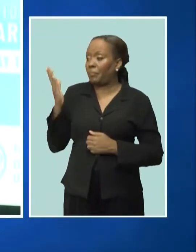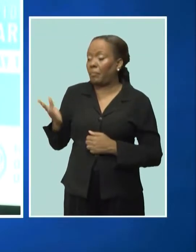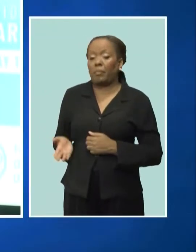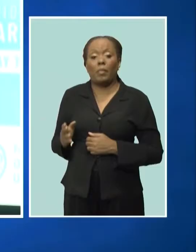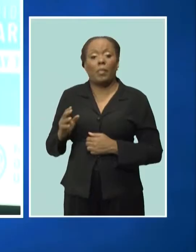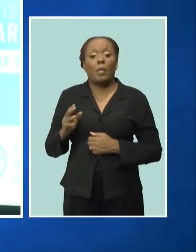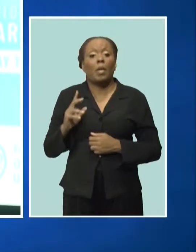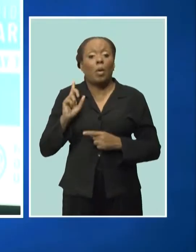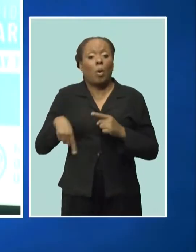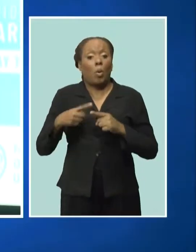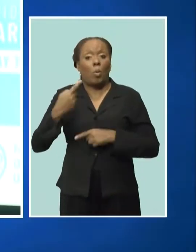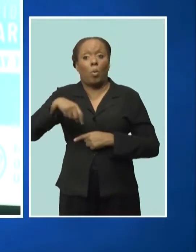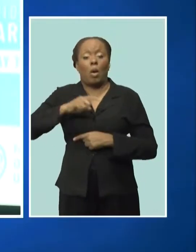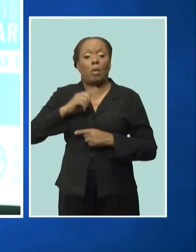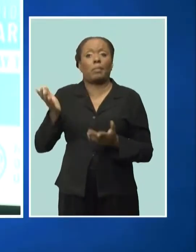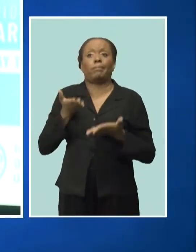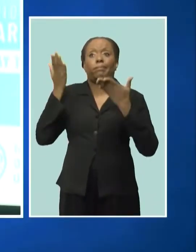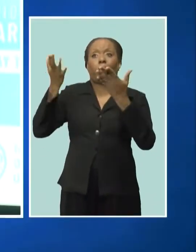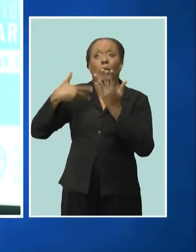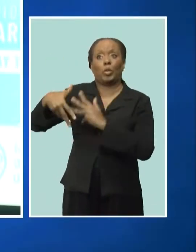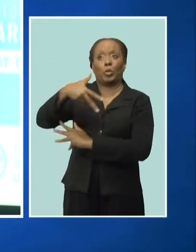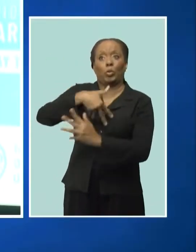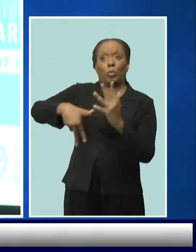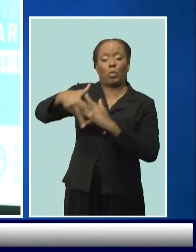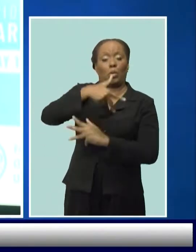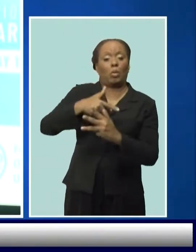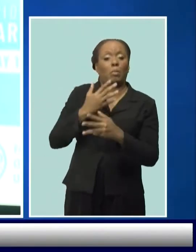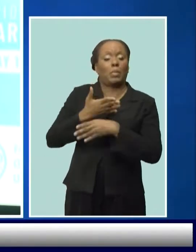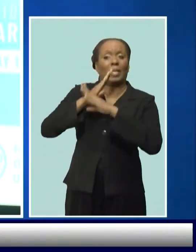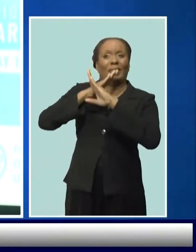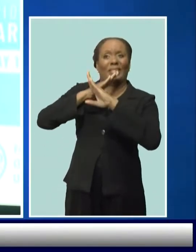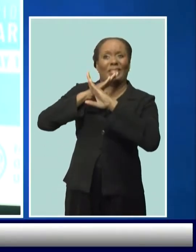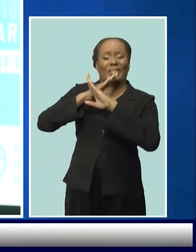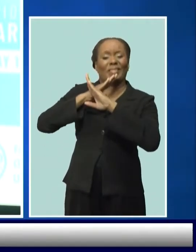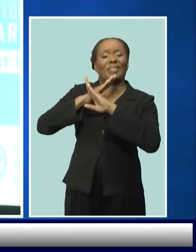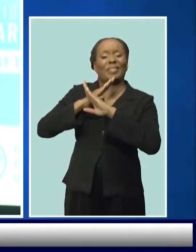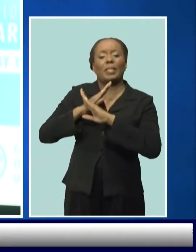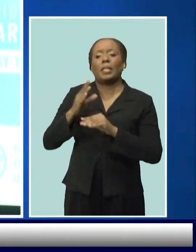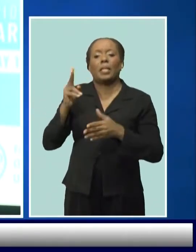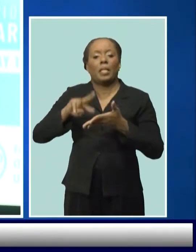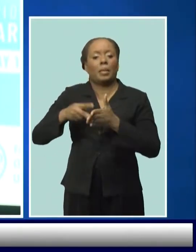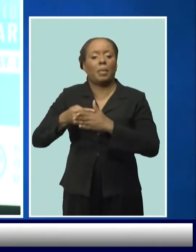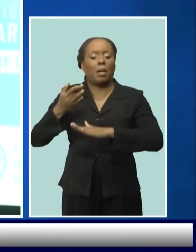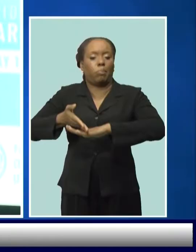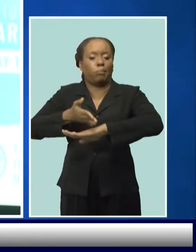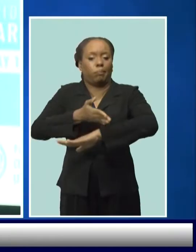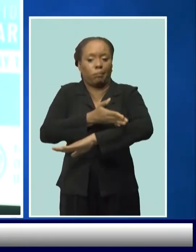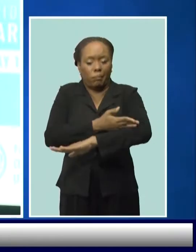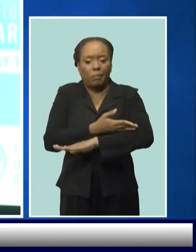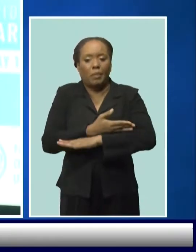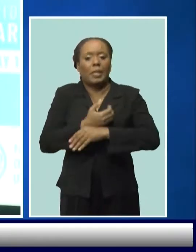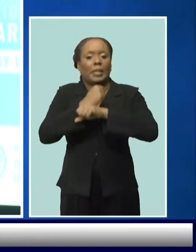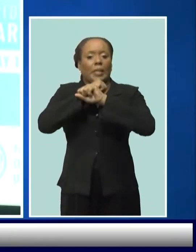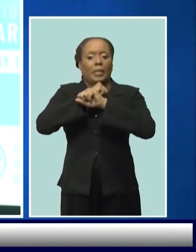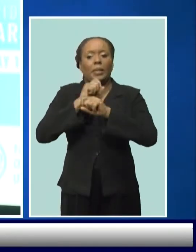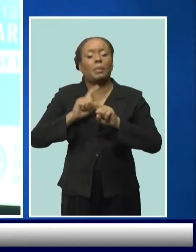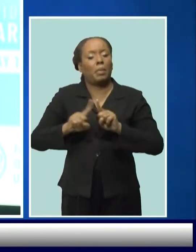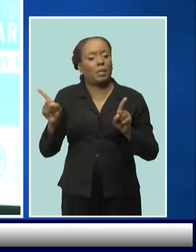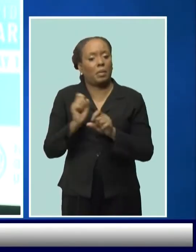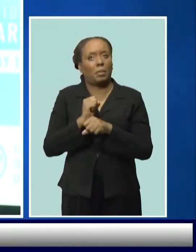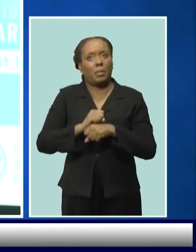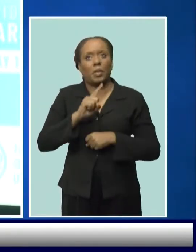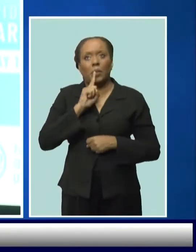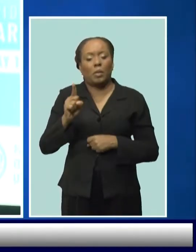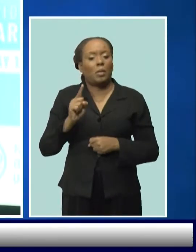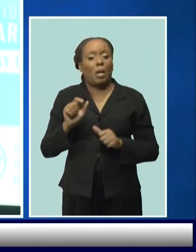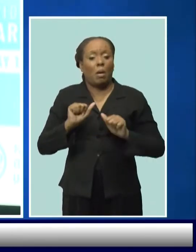protection into climate policies, we can not only bolster our resilience in general, but we can truly ensure that no one is